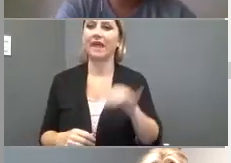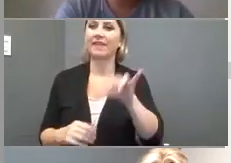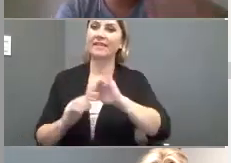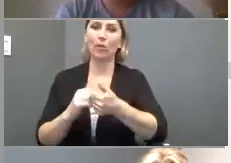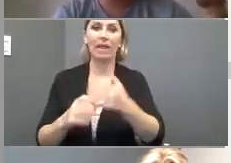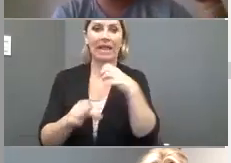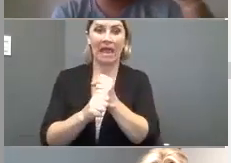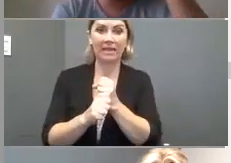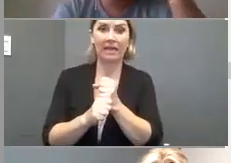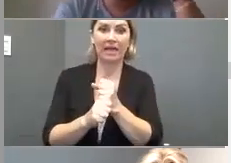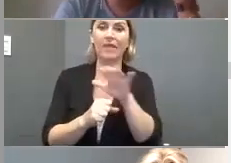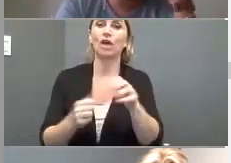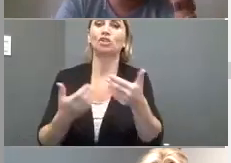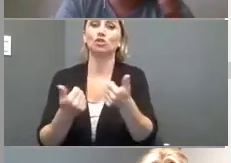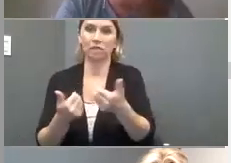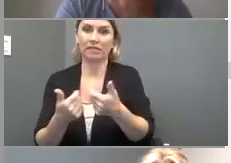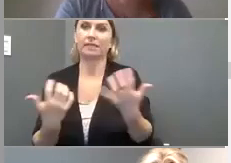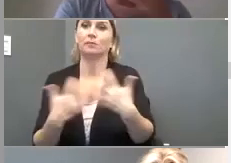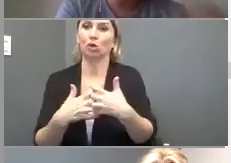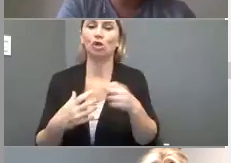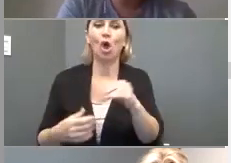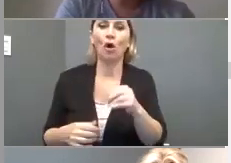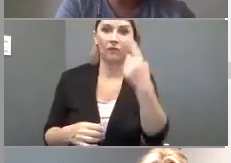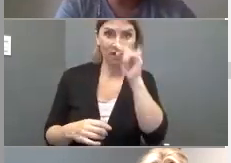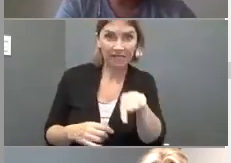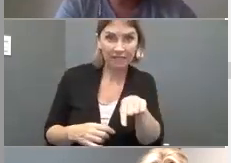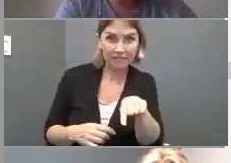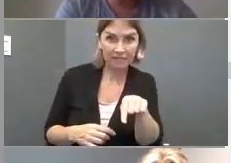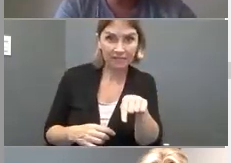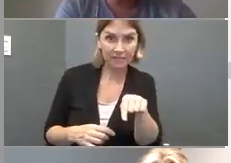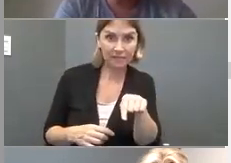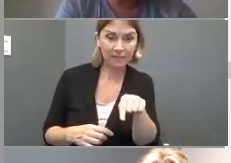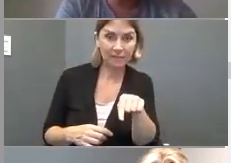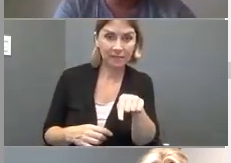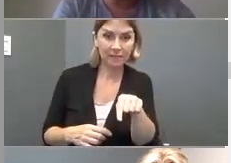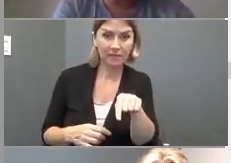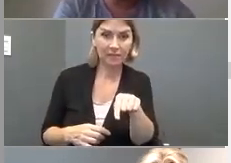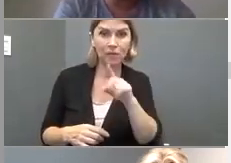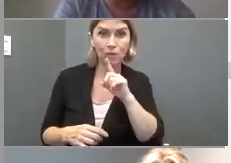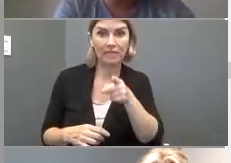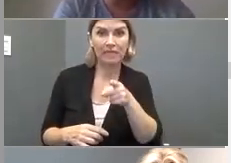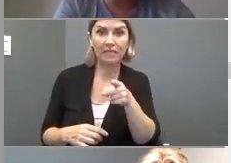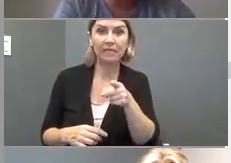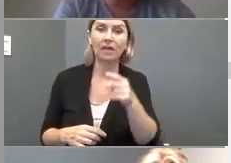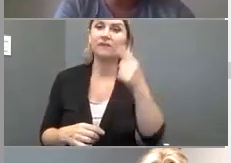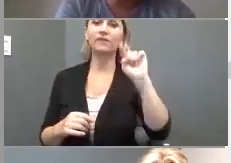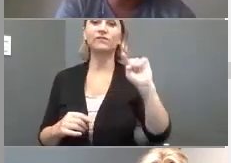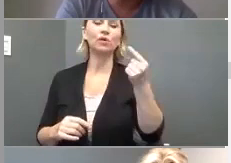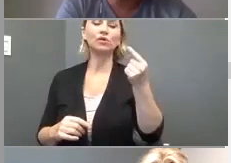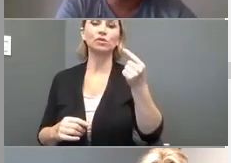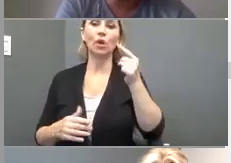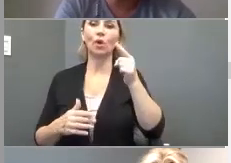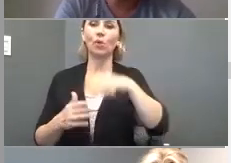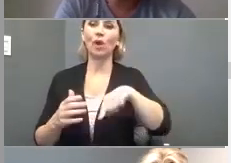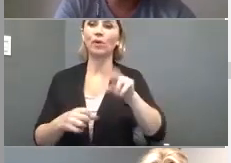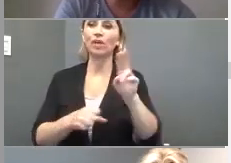get your sorted array. So the code for this is essentially, first, what we